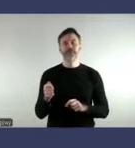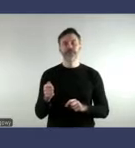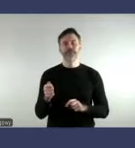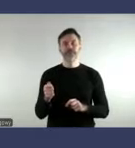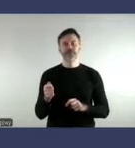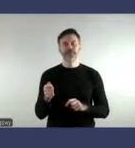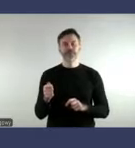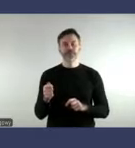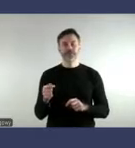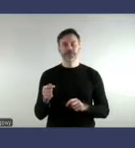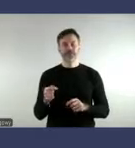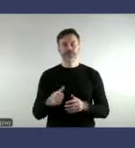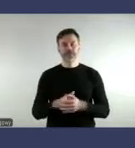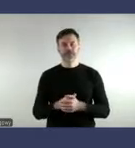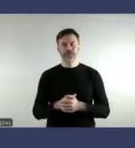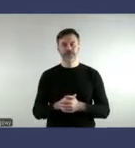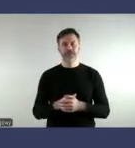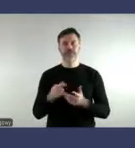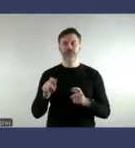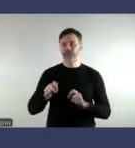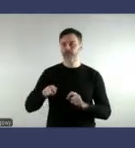which is a great